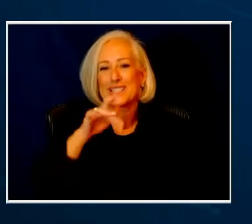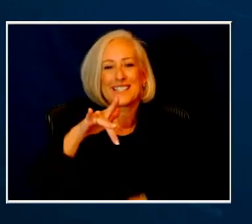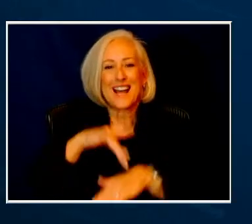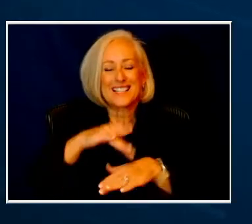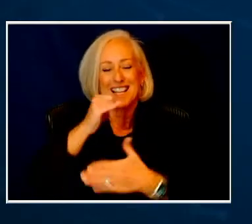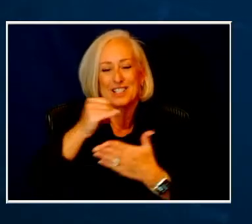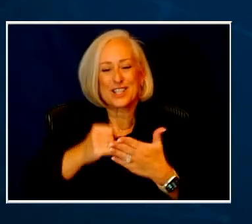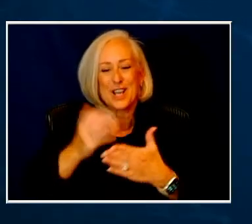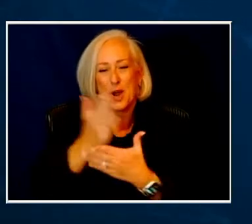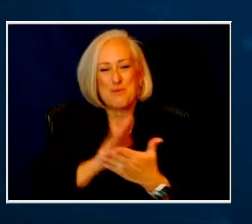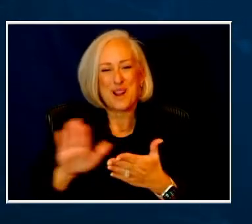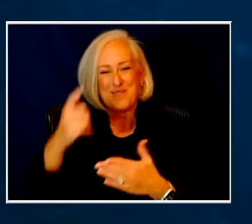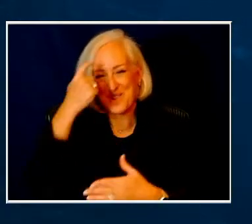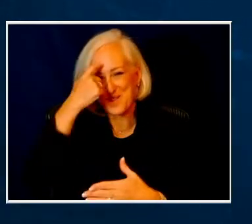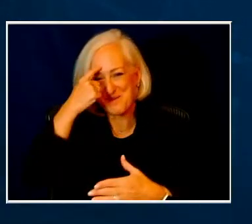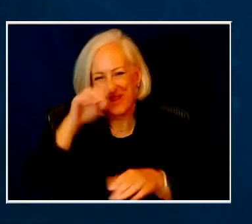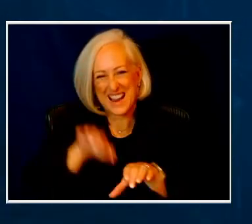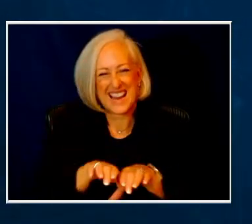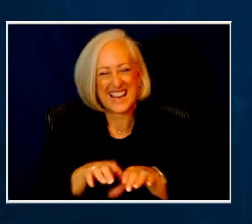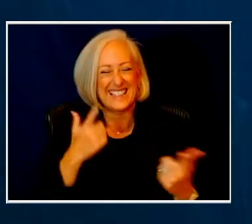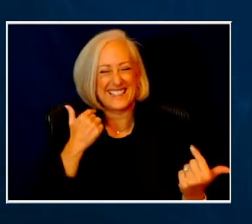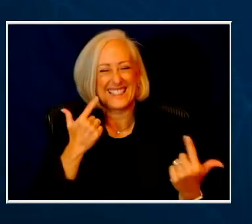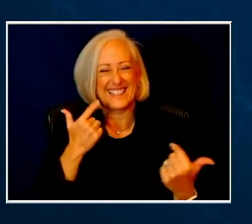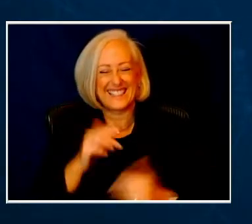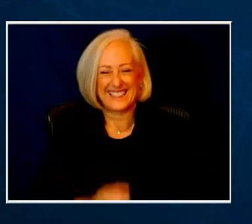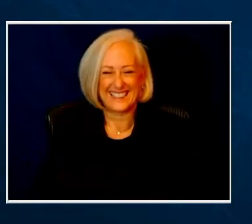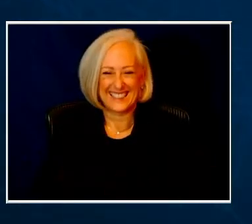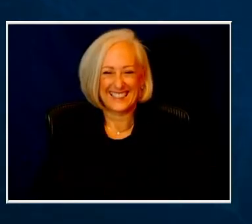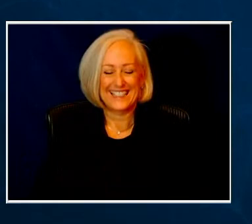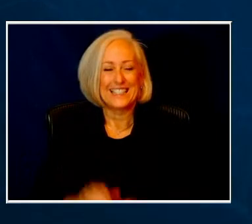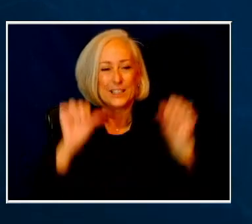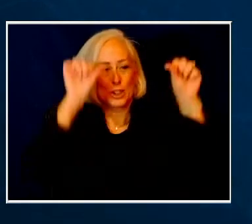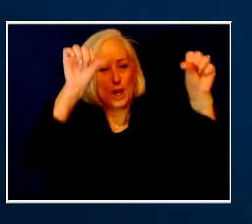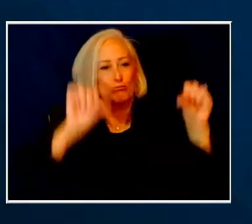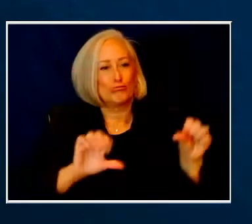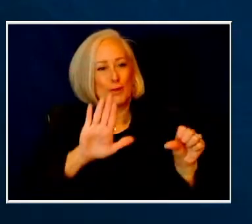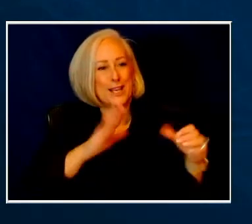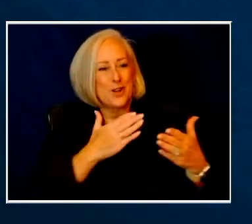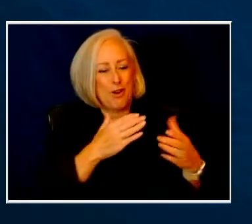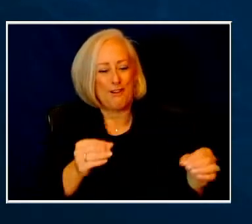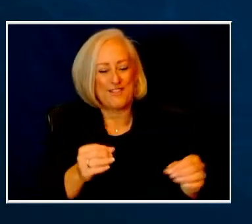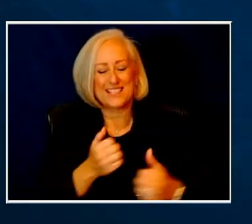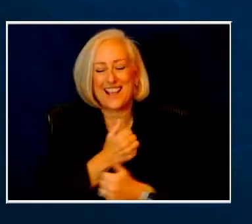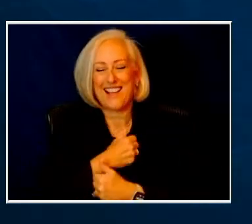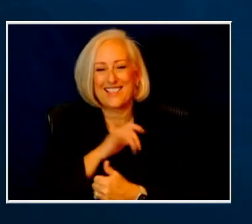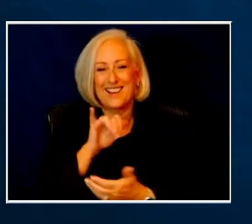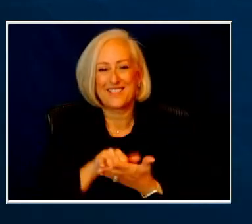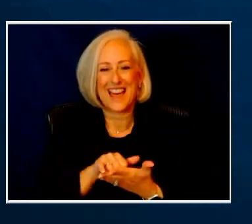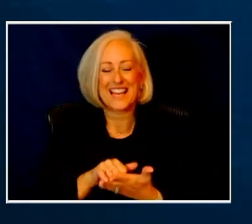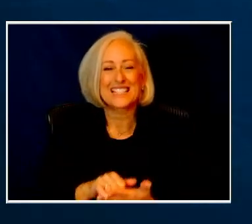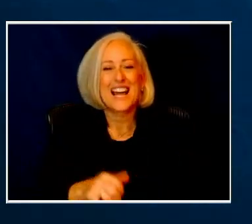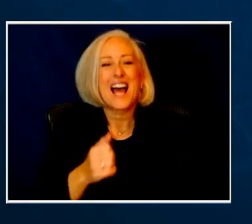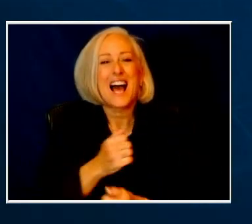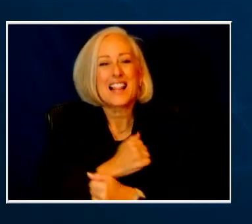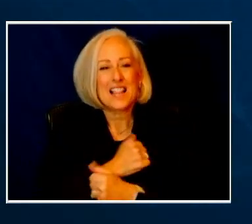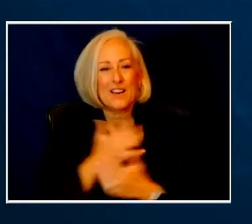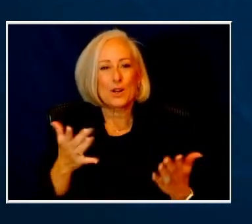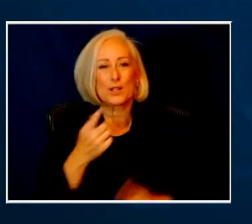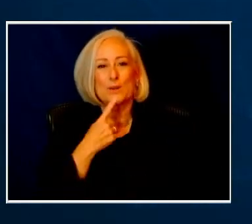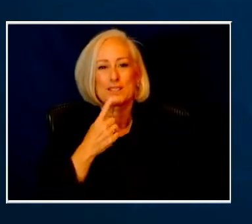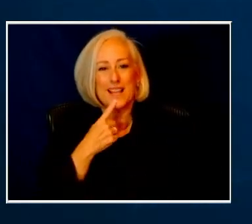This is hanging in your office. This is I love perfect. Love it. I love what you said to Dr. Garcia. It's like this. These are the moments